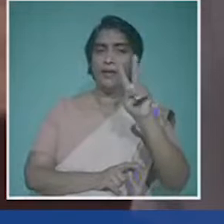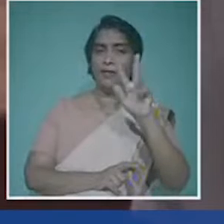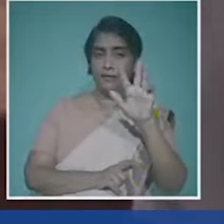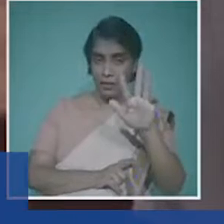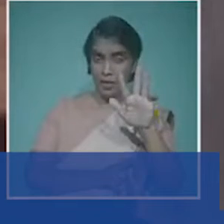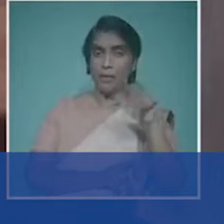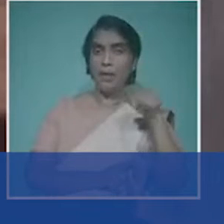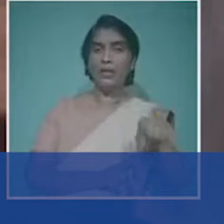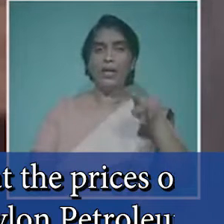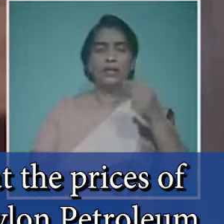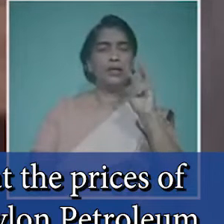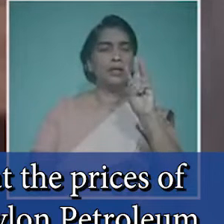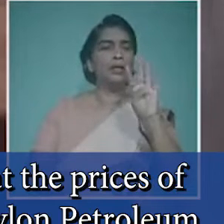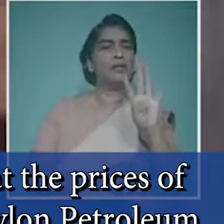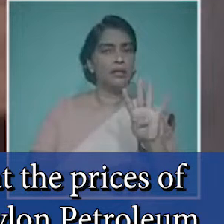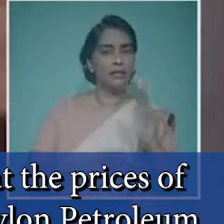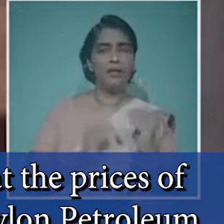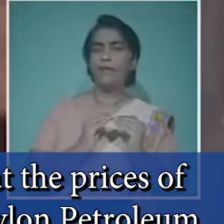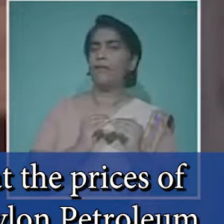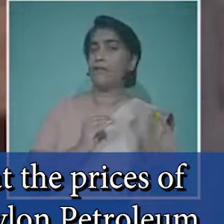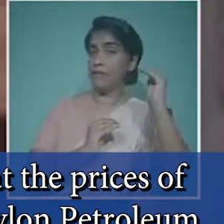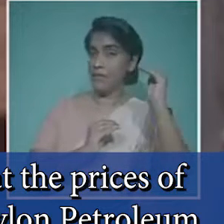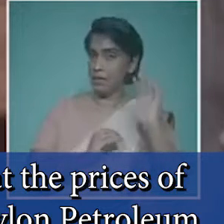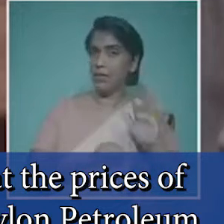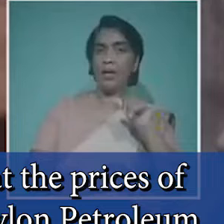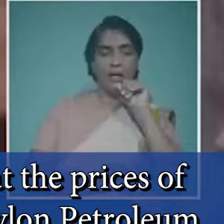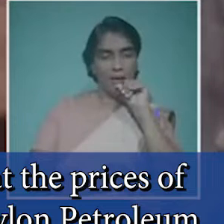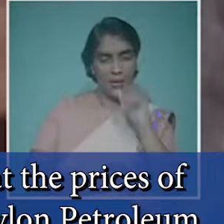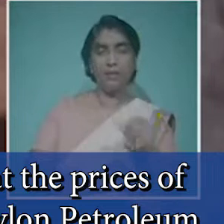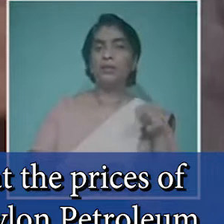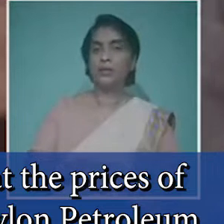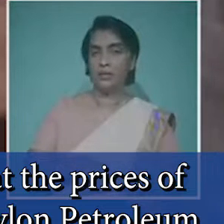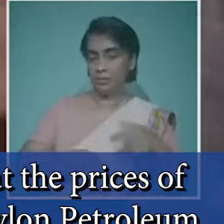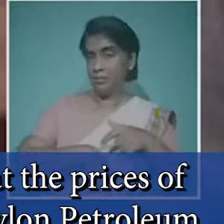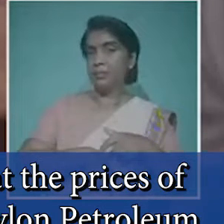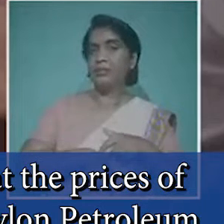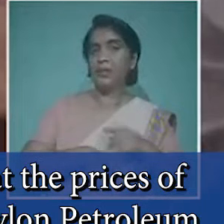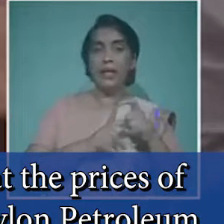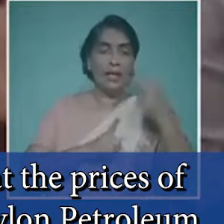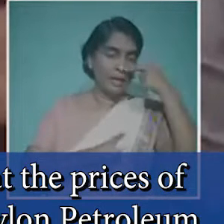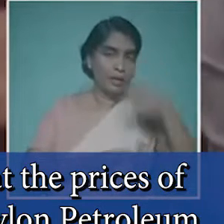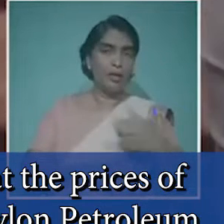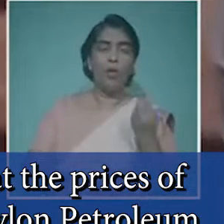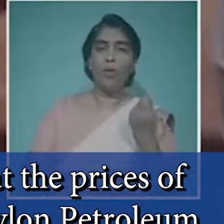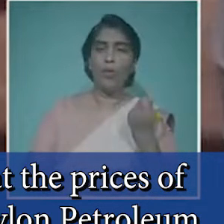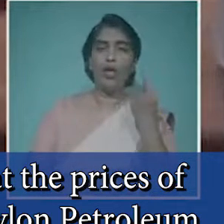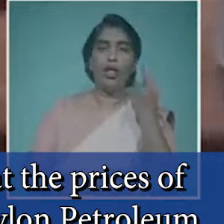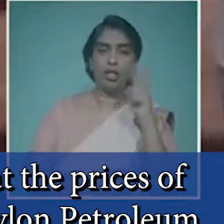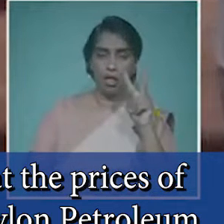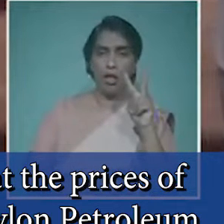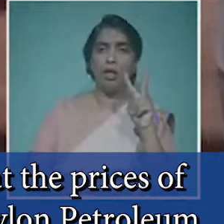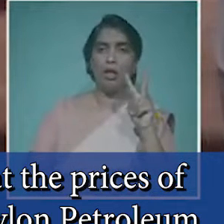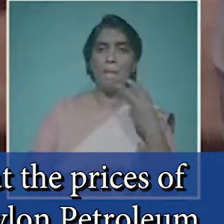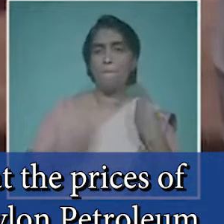State Minister of Power and Energy DV Chanaka said in Parliament that the prices of petroleum products were on the rise, based on